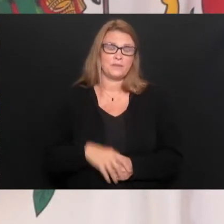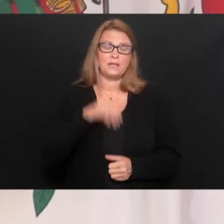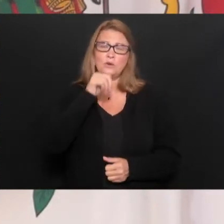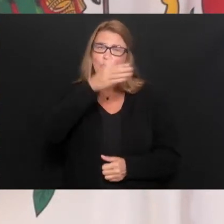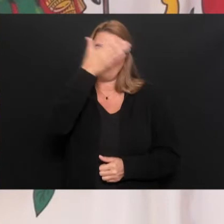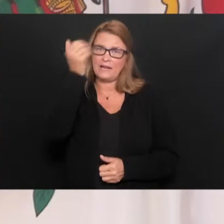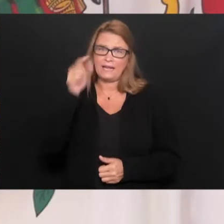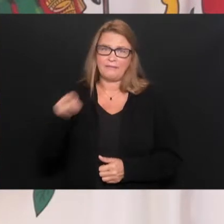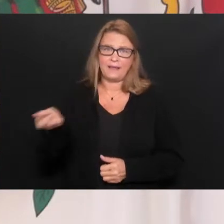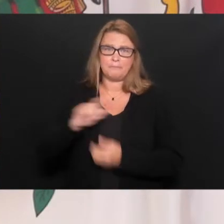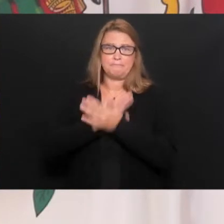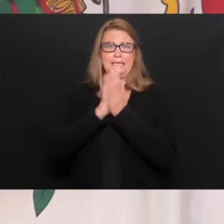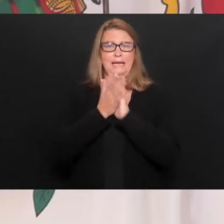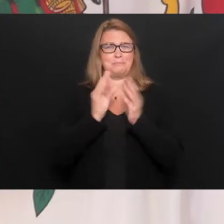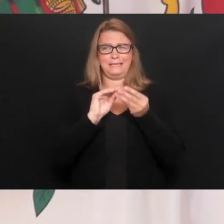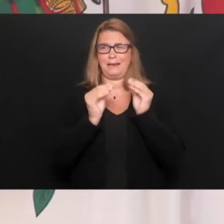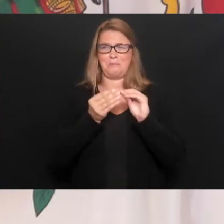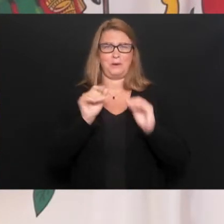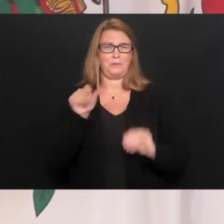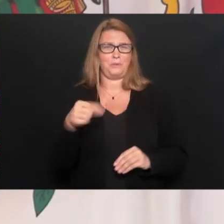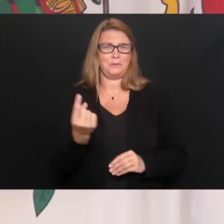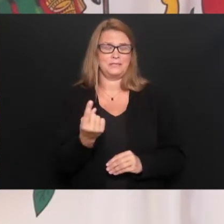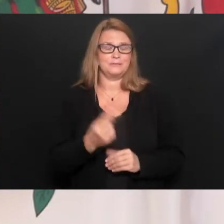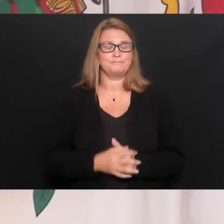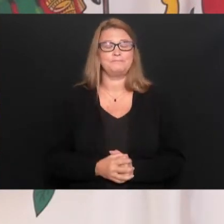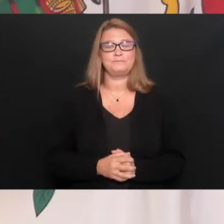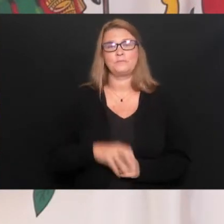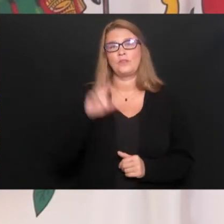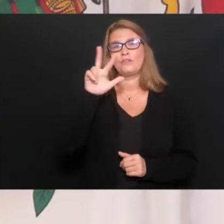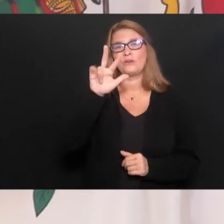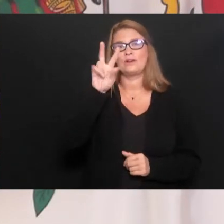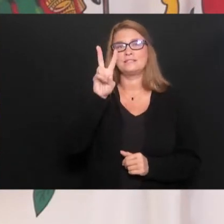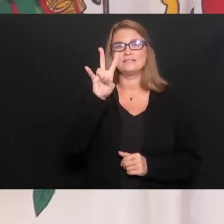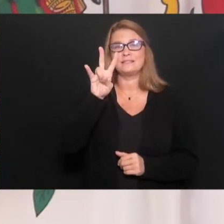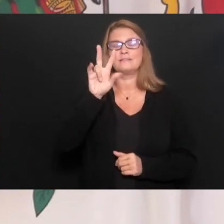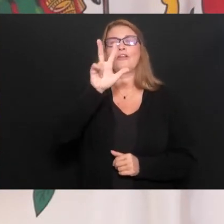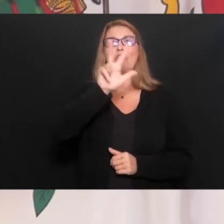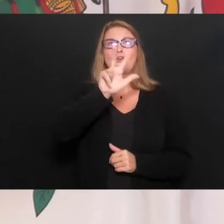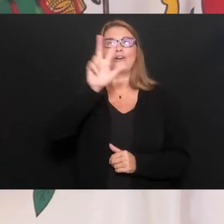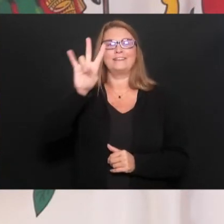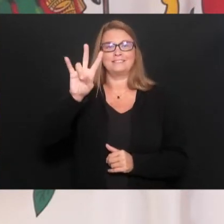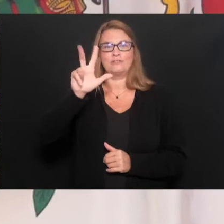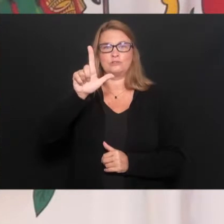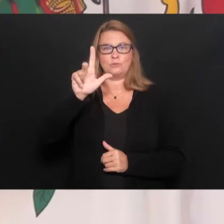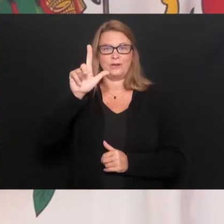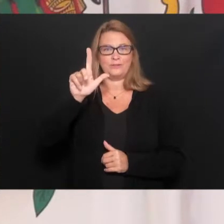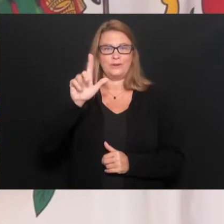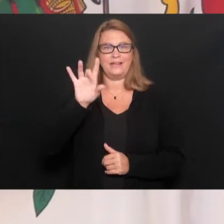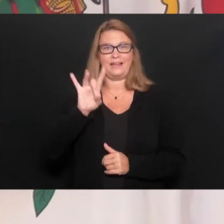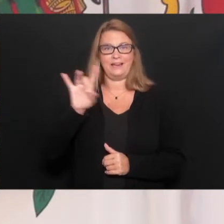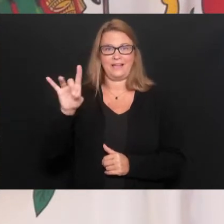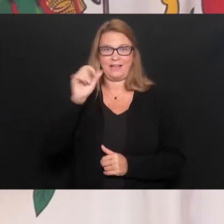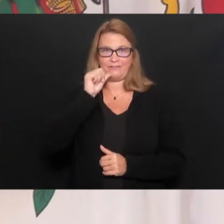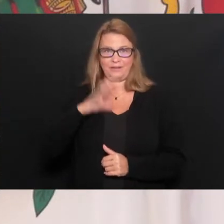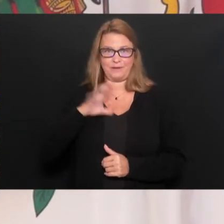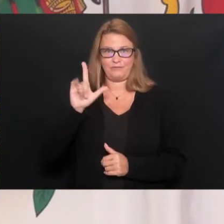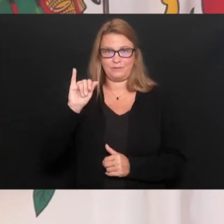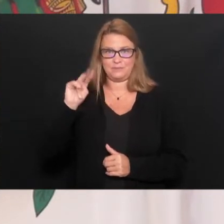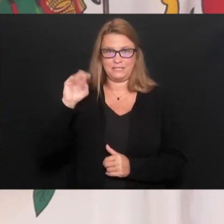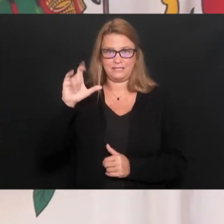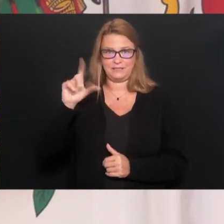number. The 3,723rd death is an 88-year-old female from Lincoln County.